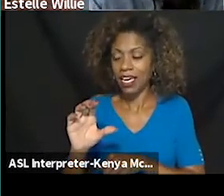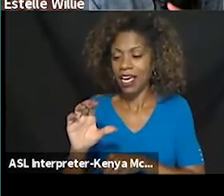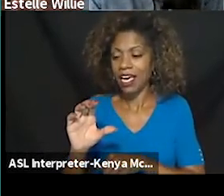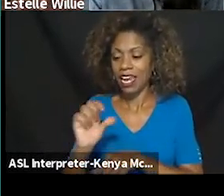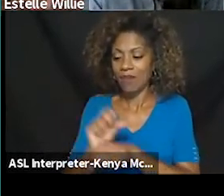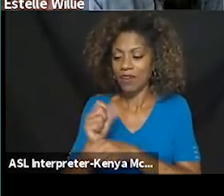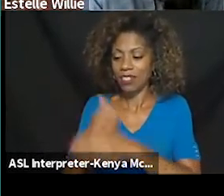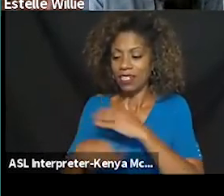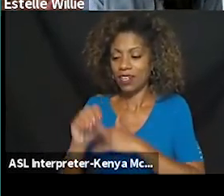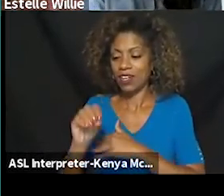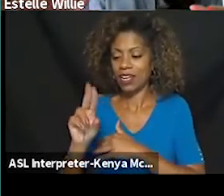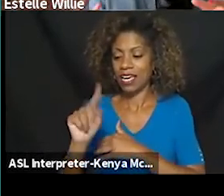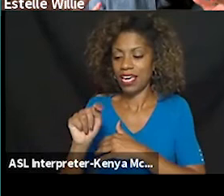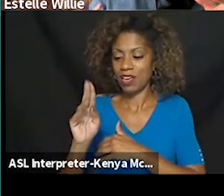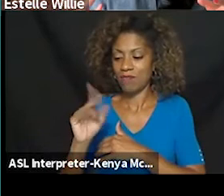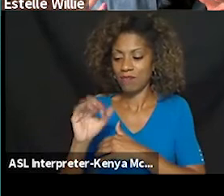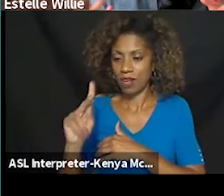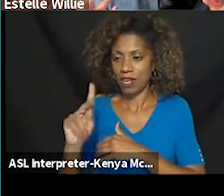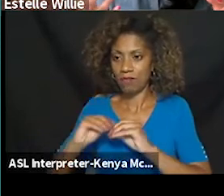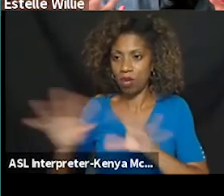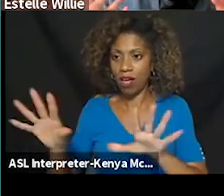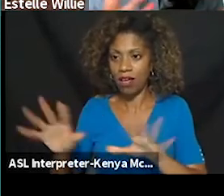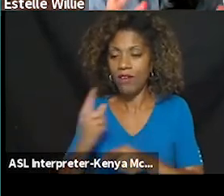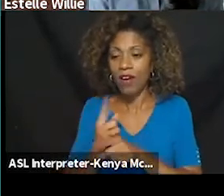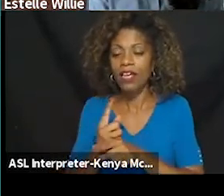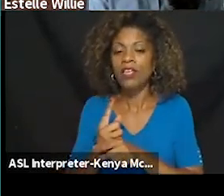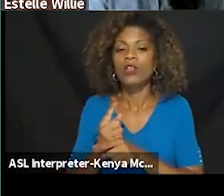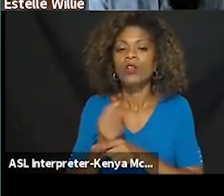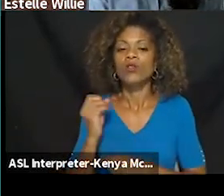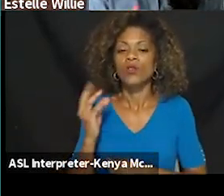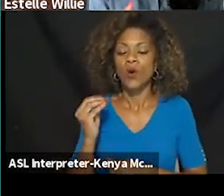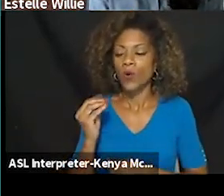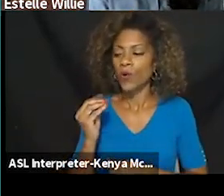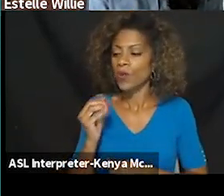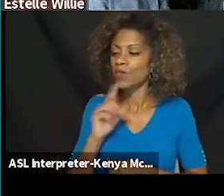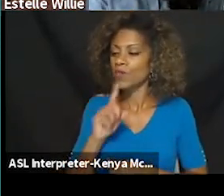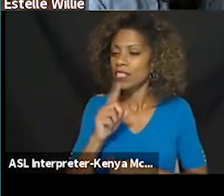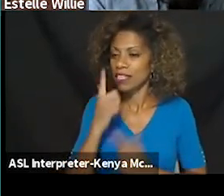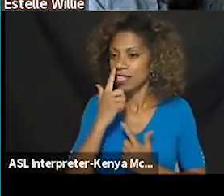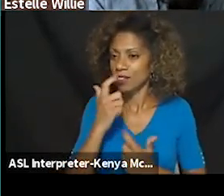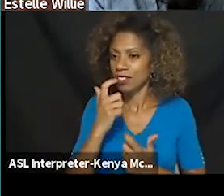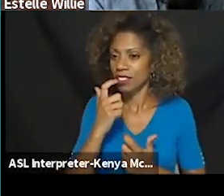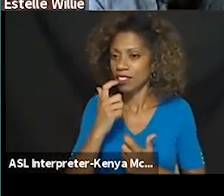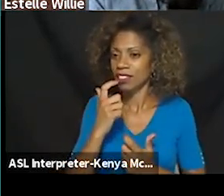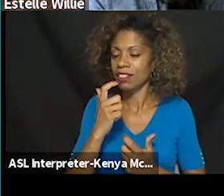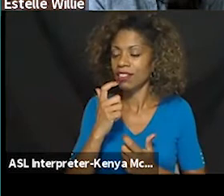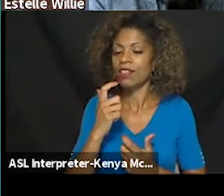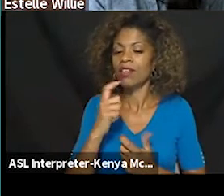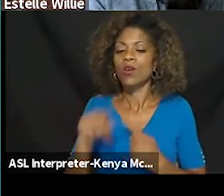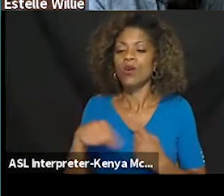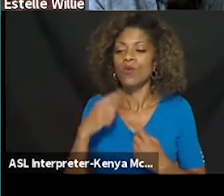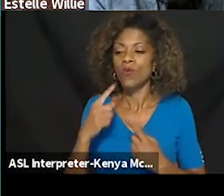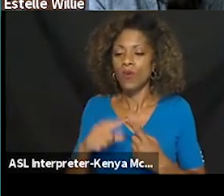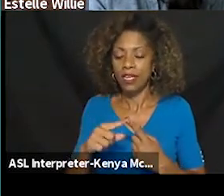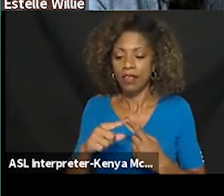really think about it until it's too late. So it is interesting, when we first were giving the grants to the schools to do